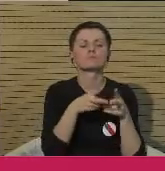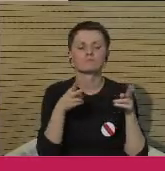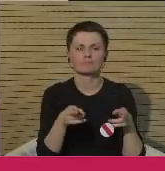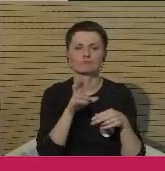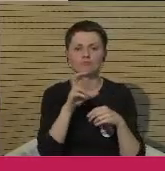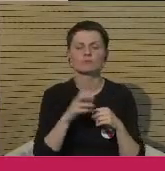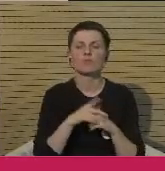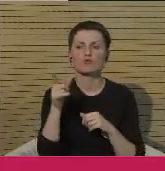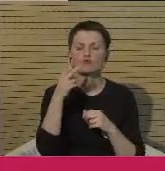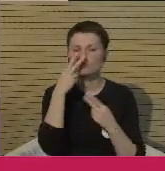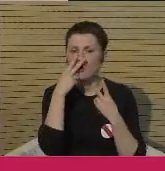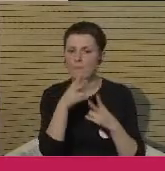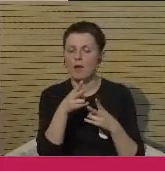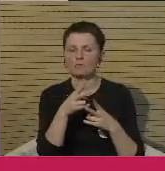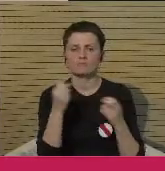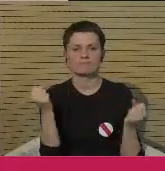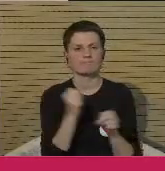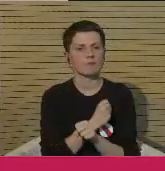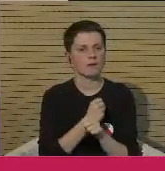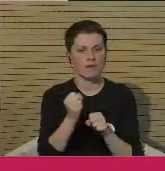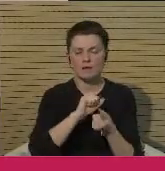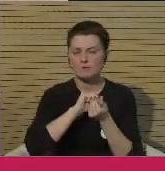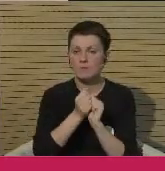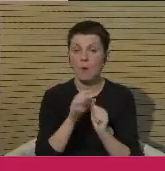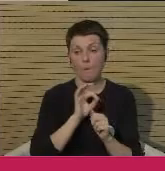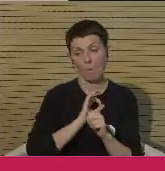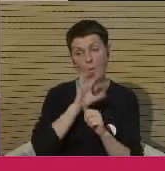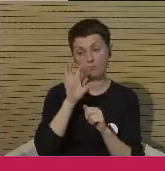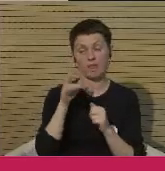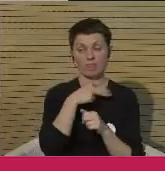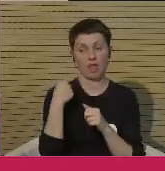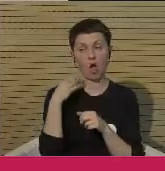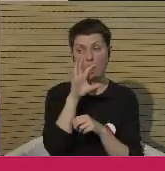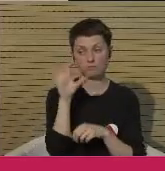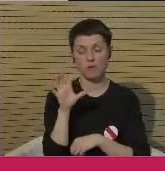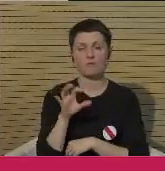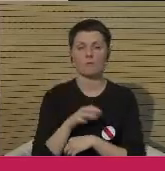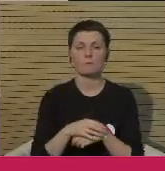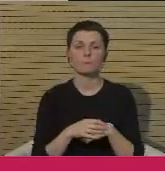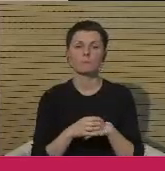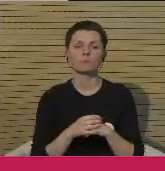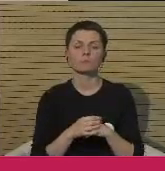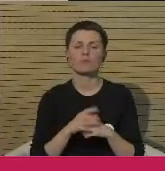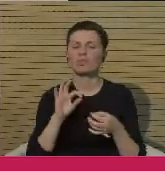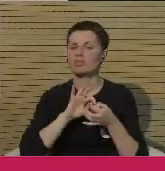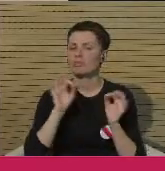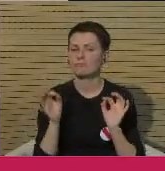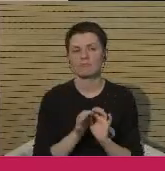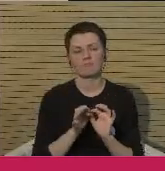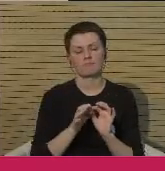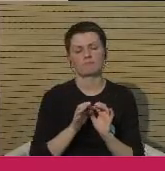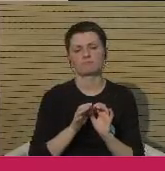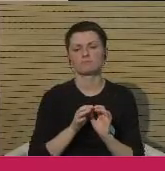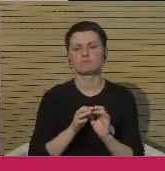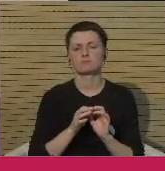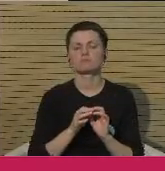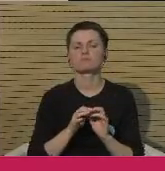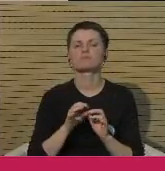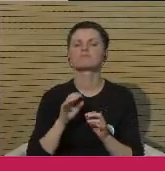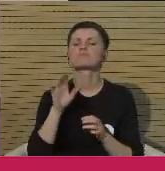during later times, truly saw a need for change, and they saw the situation in